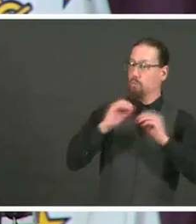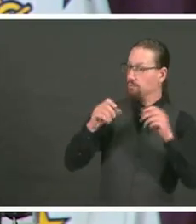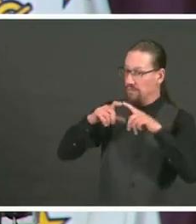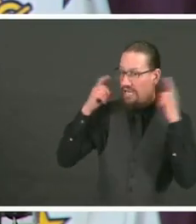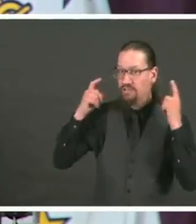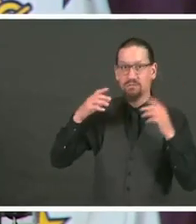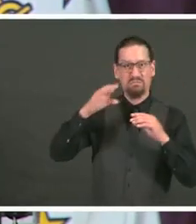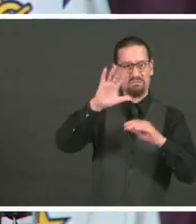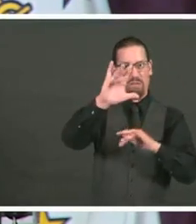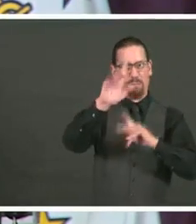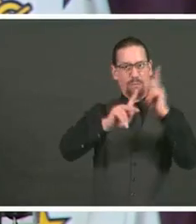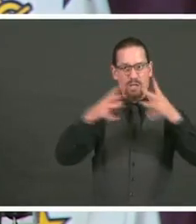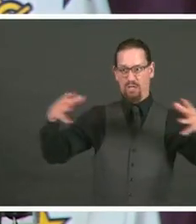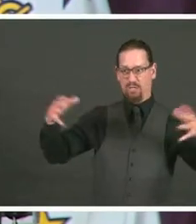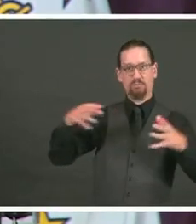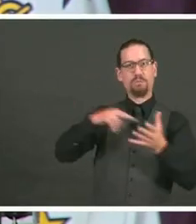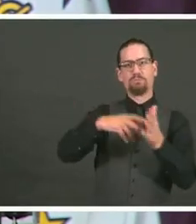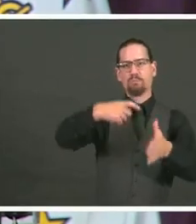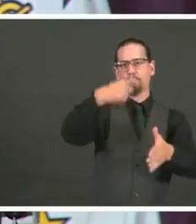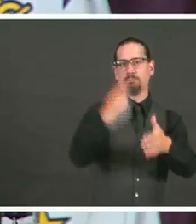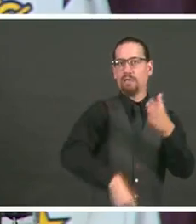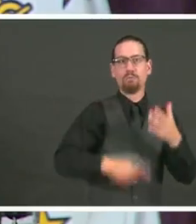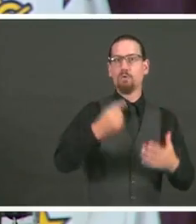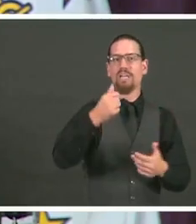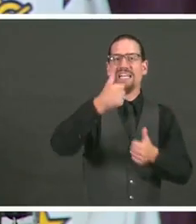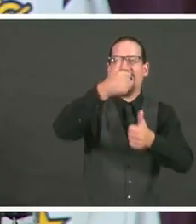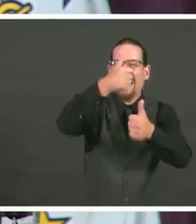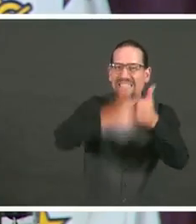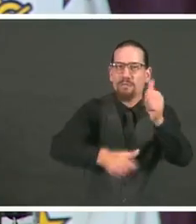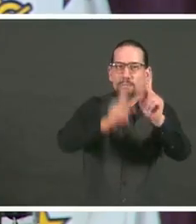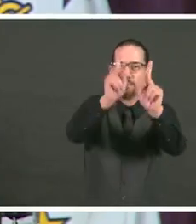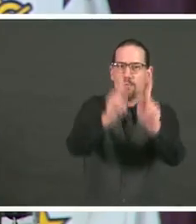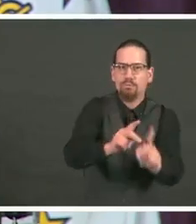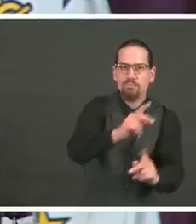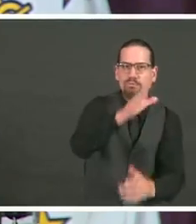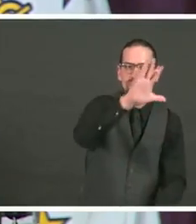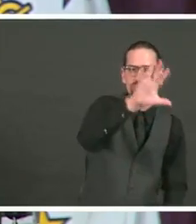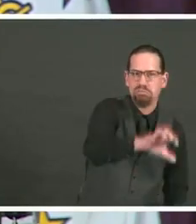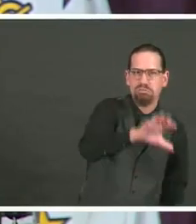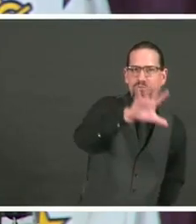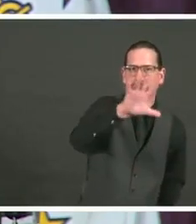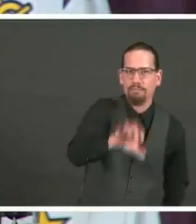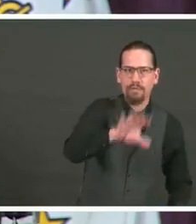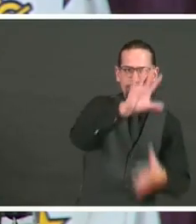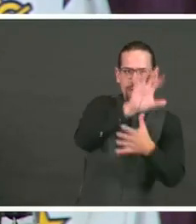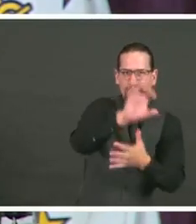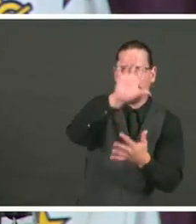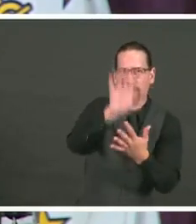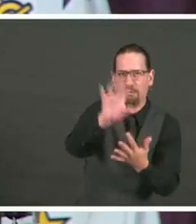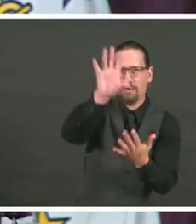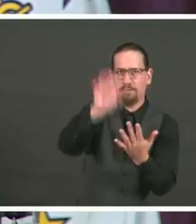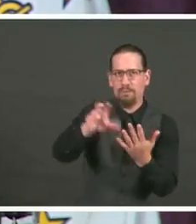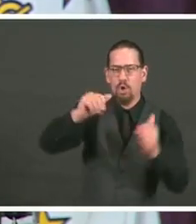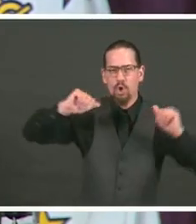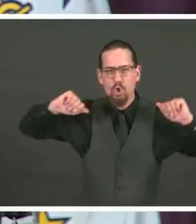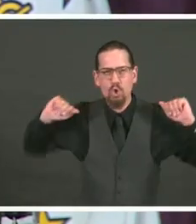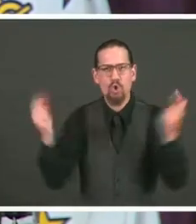So I wouldn't take that risk because it's not the right thing to do, and we are going to start enforcing